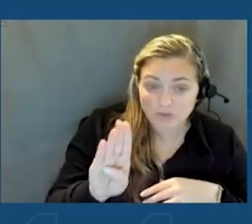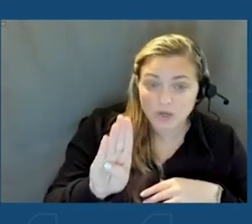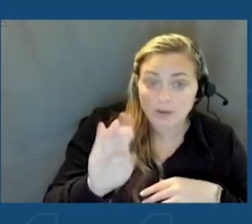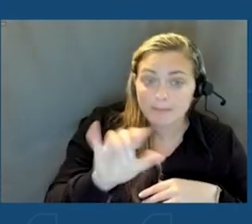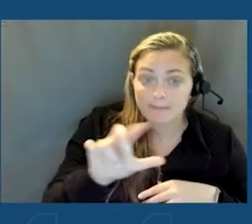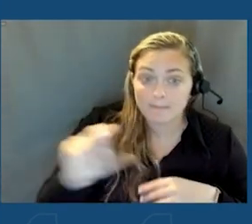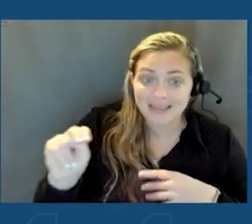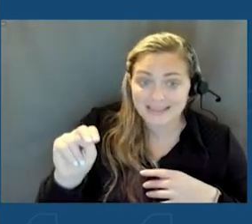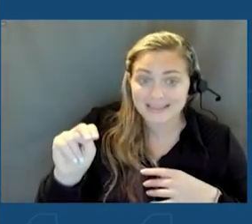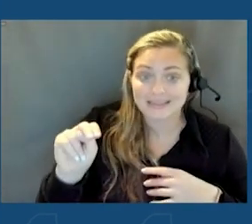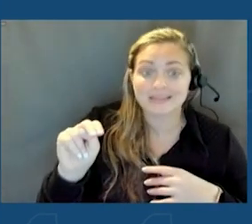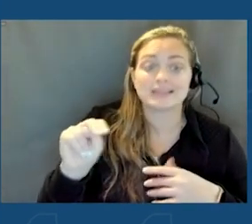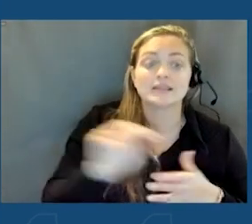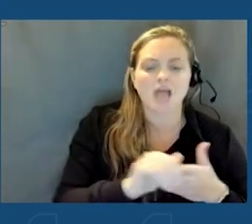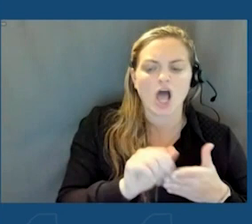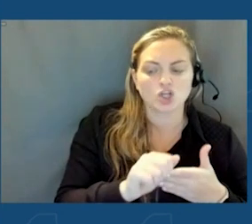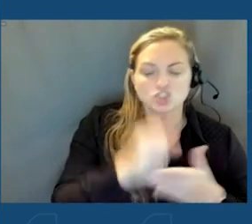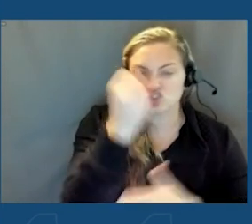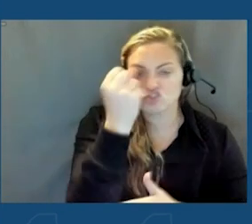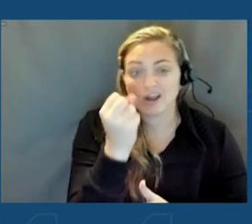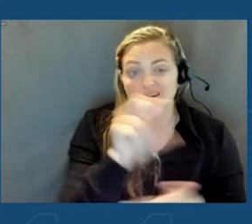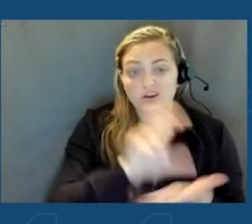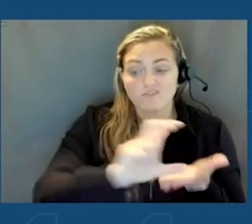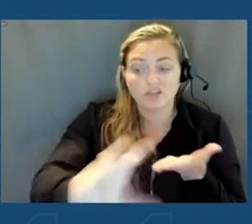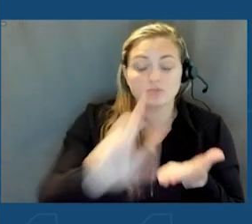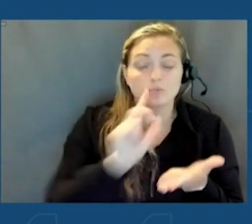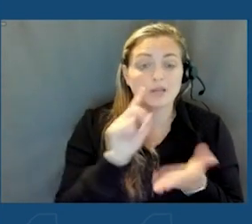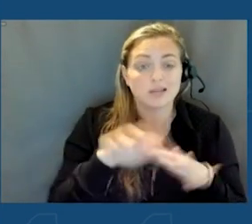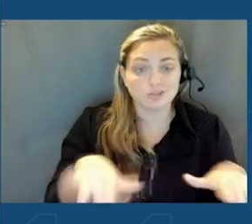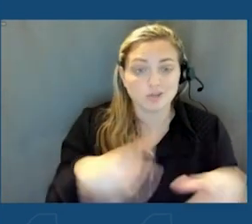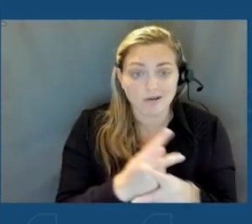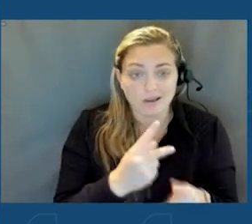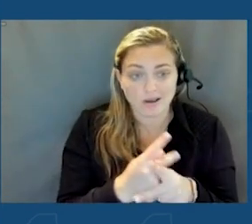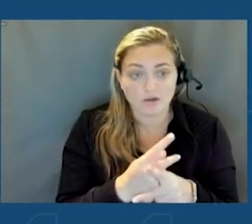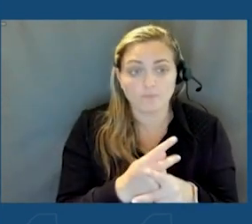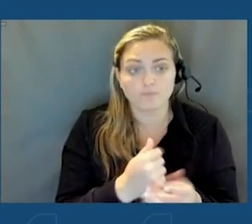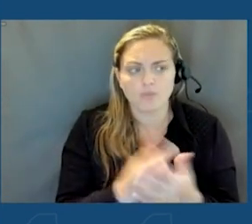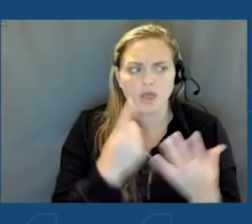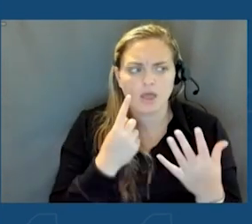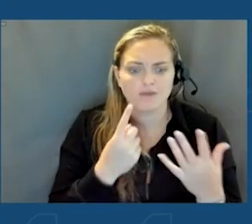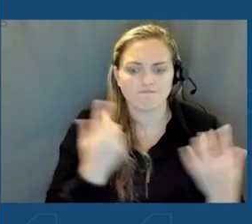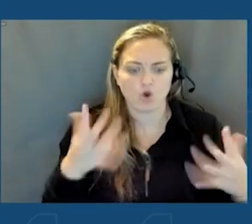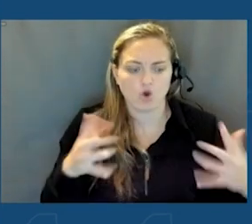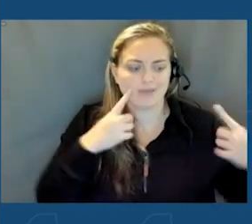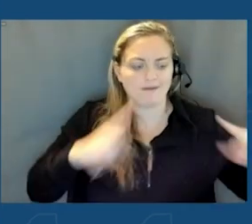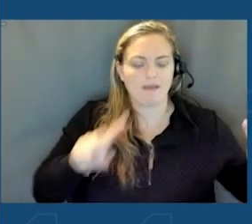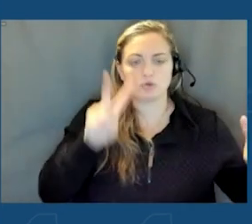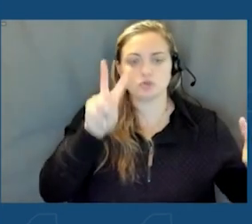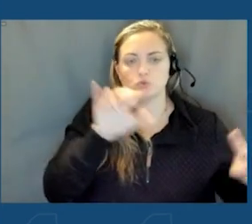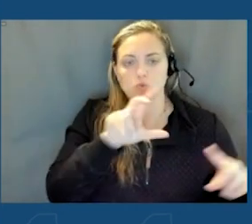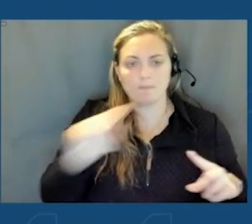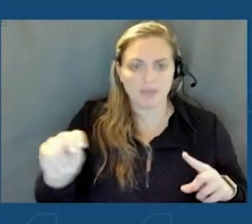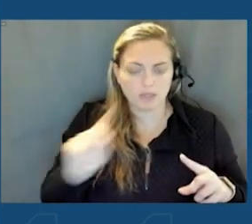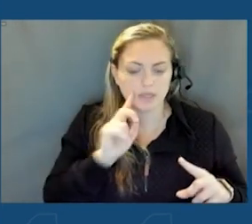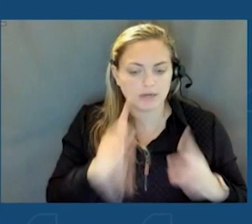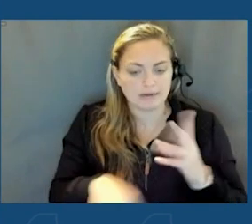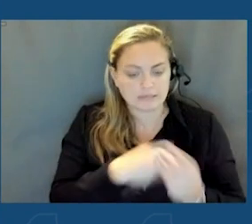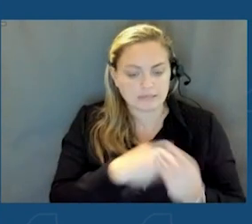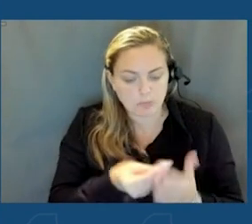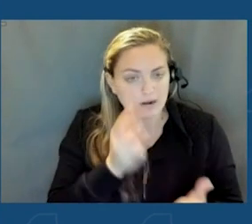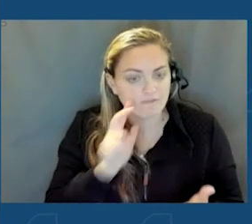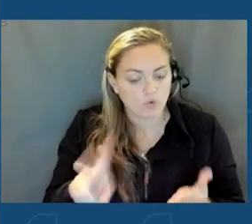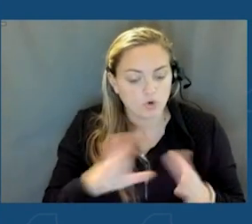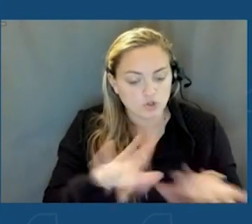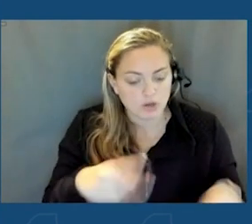record investment in child care over the next few years. I already announced over $2 billion in child care subsidies, and our child